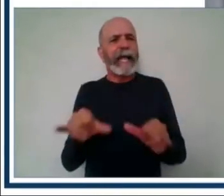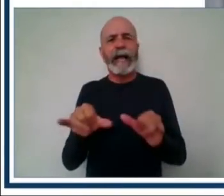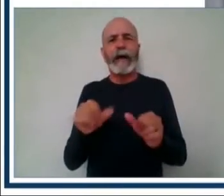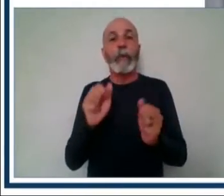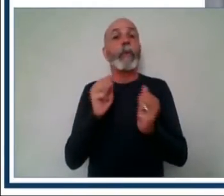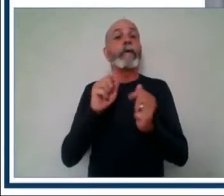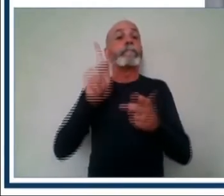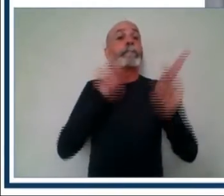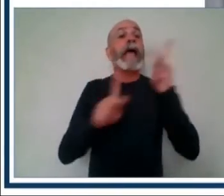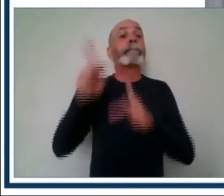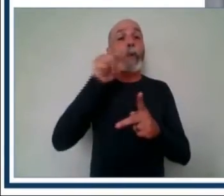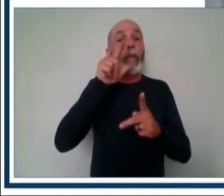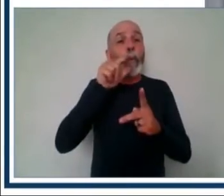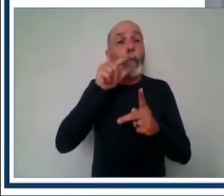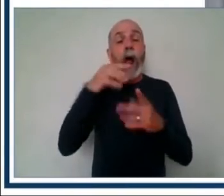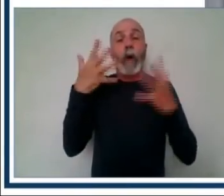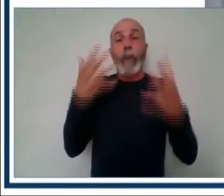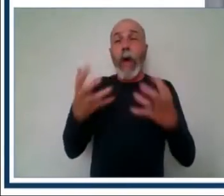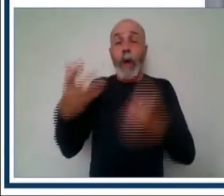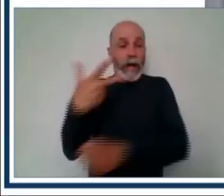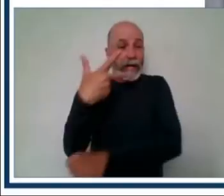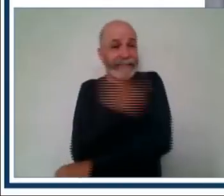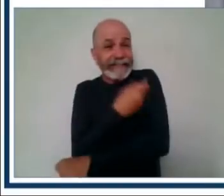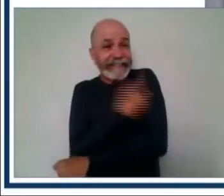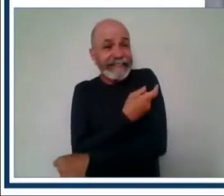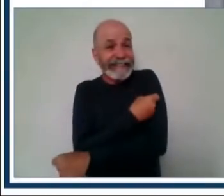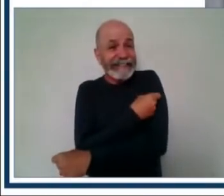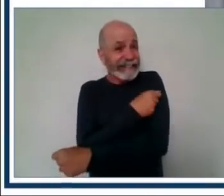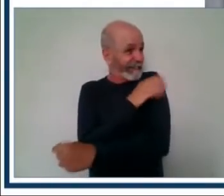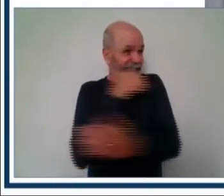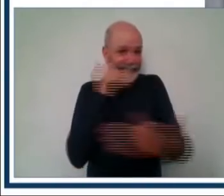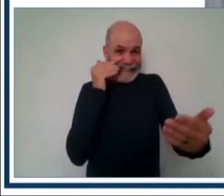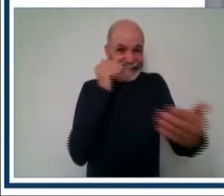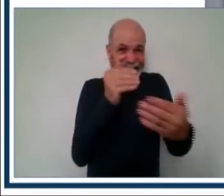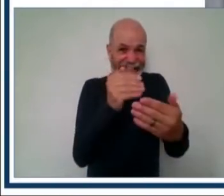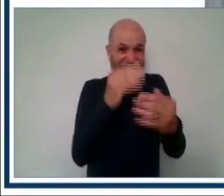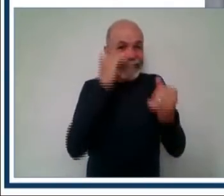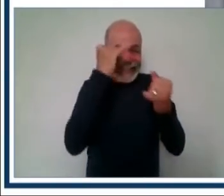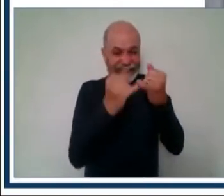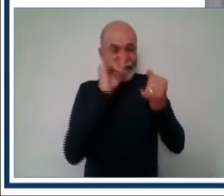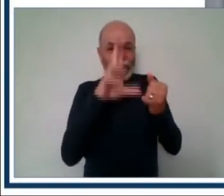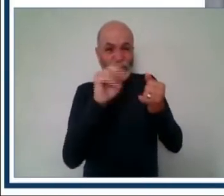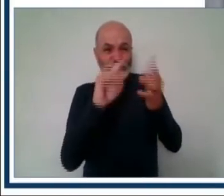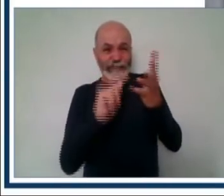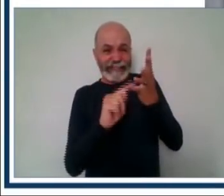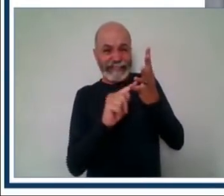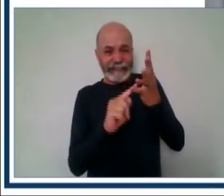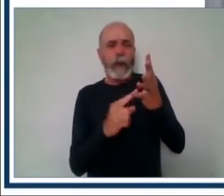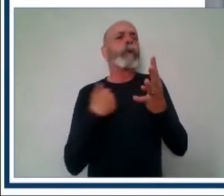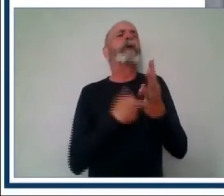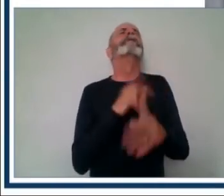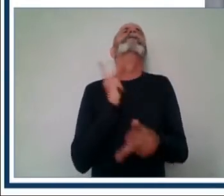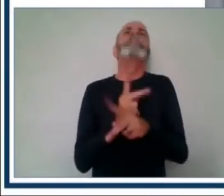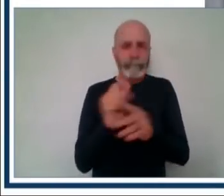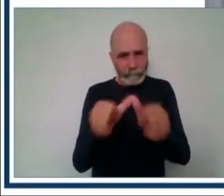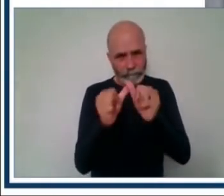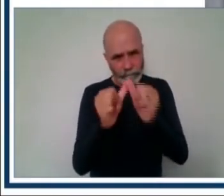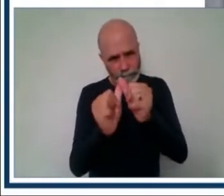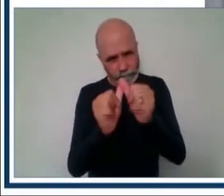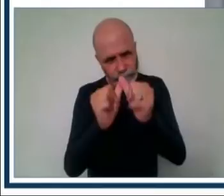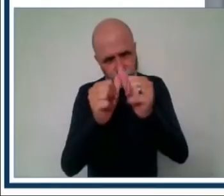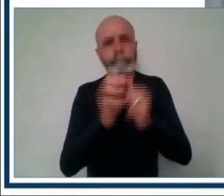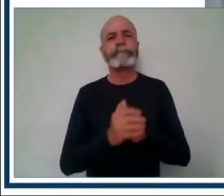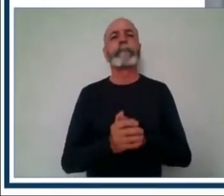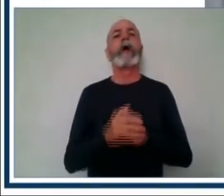vaccine by mid to end of June. Let's not veer off that path. Please follow the protocols and the rules around